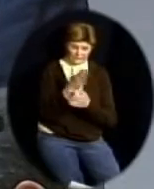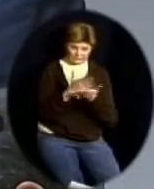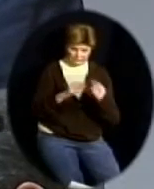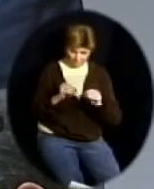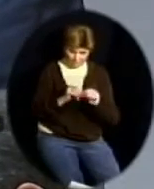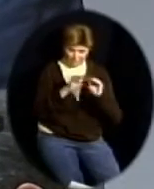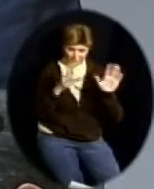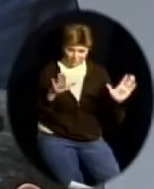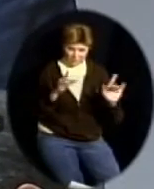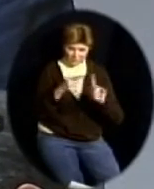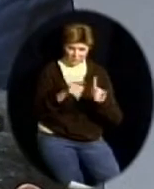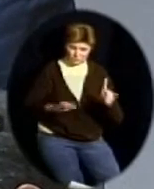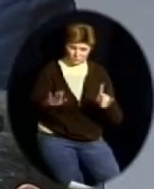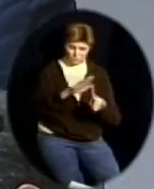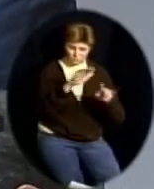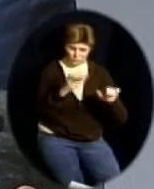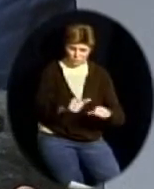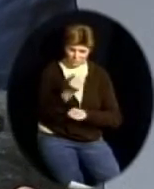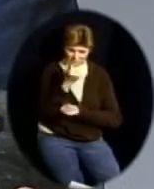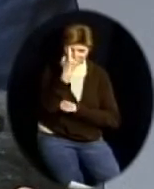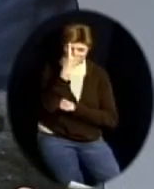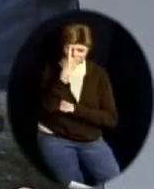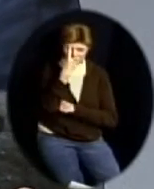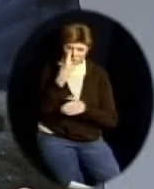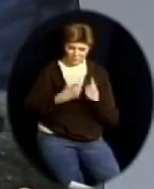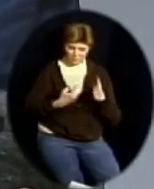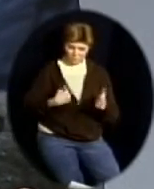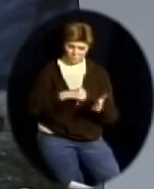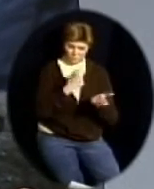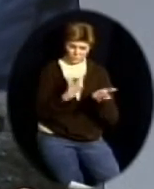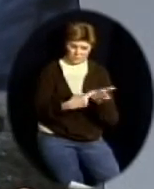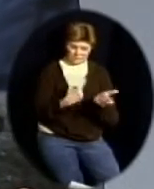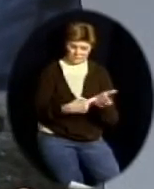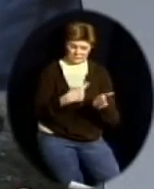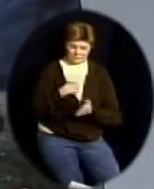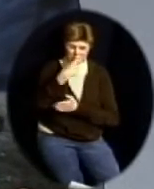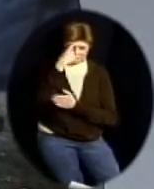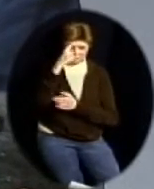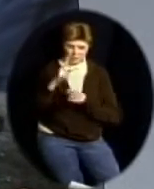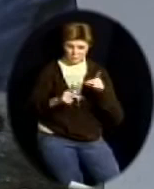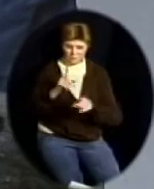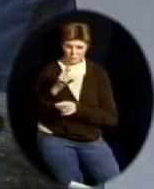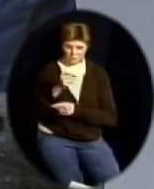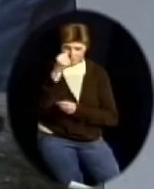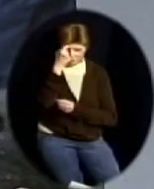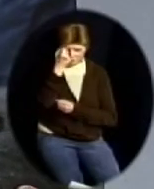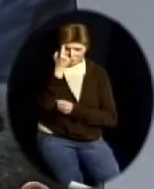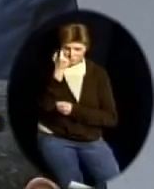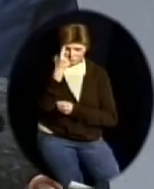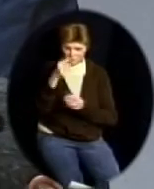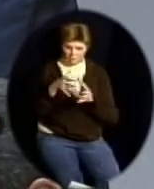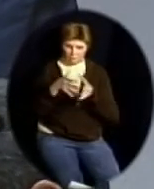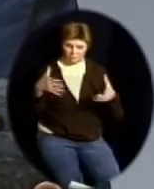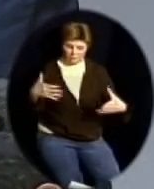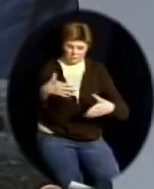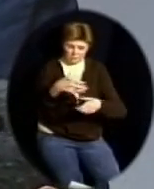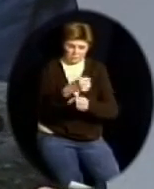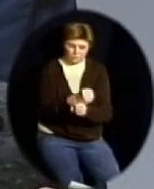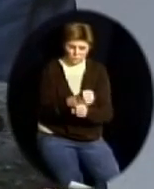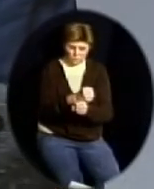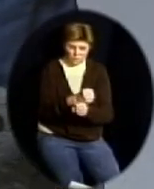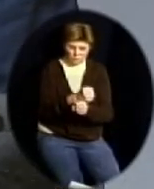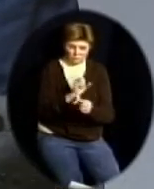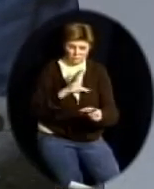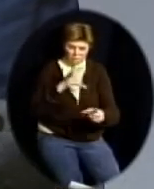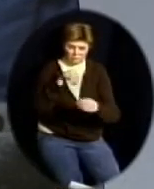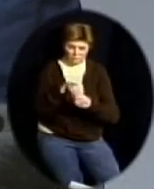about. I think the public needs to understand that there's a lot of summary that has gone into the documents that they're going to look at here. And the